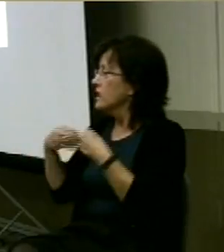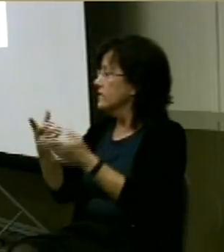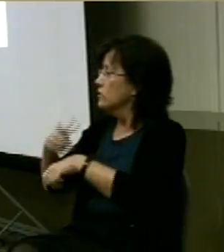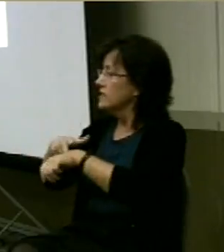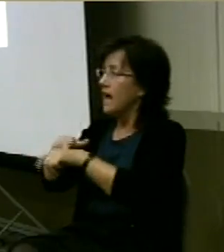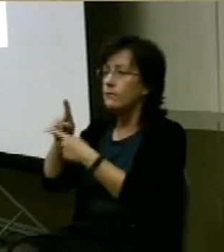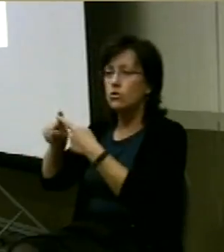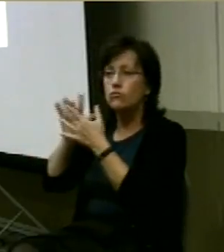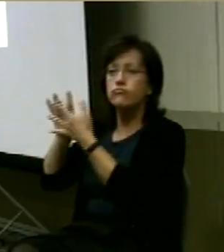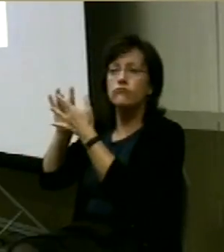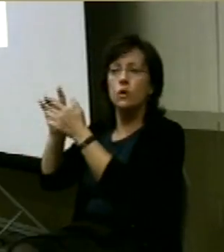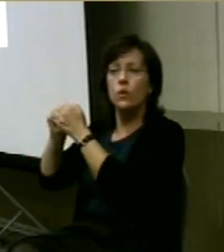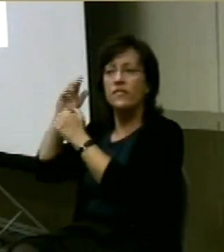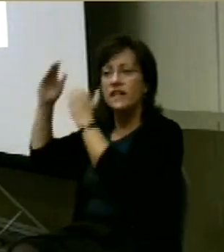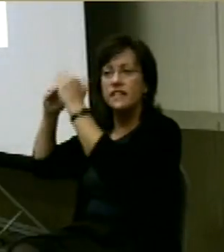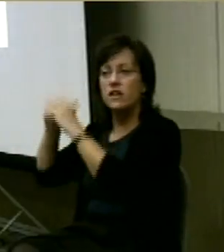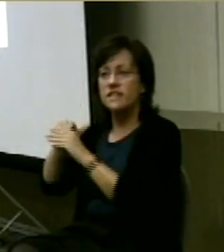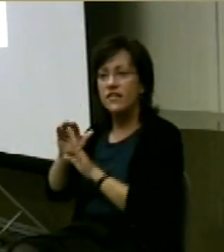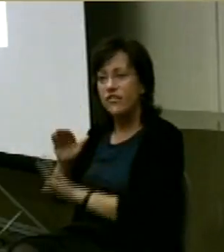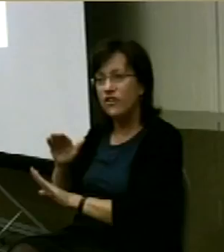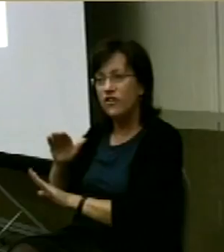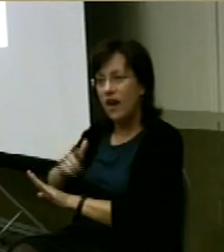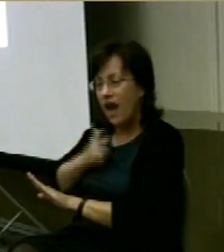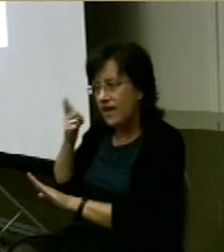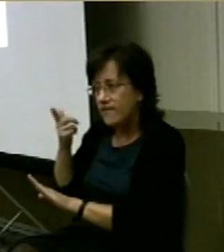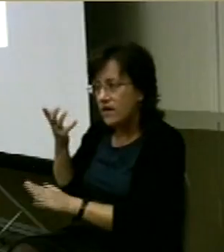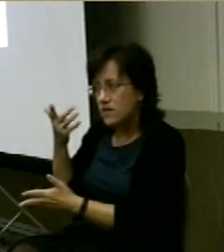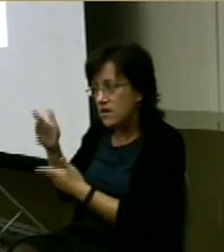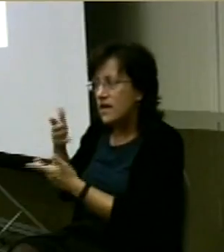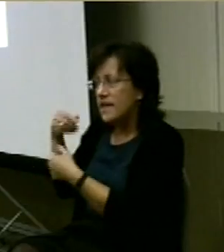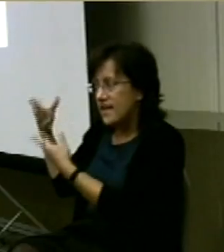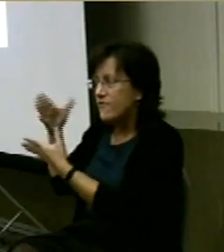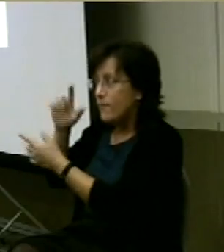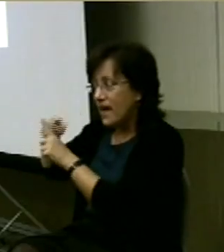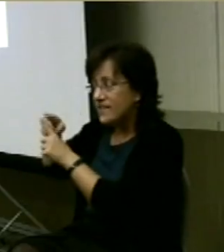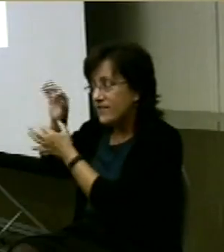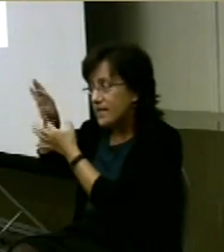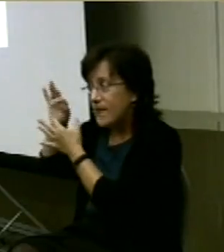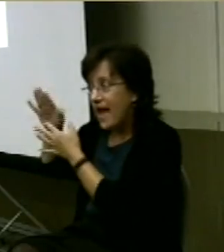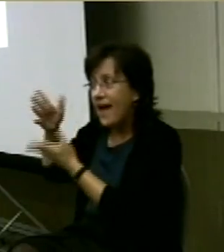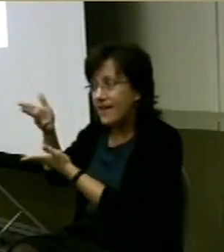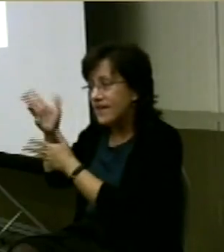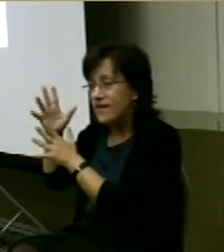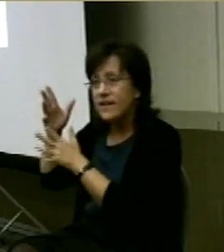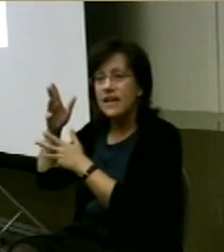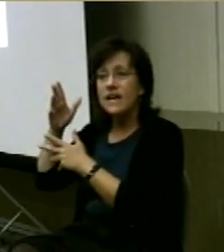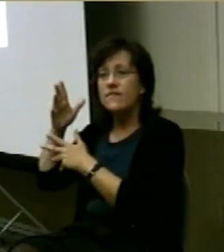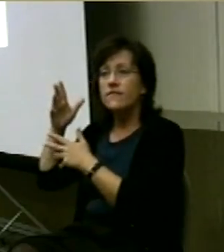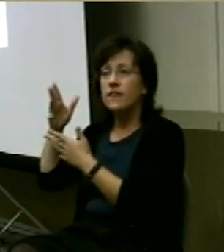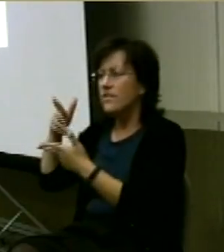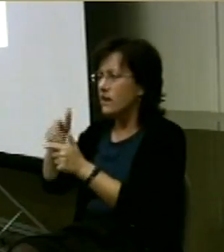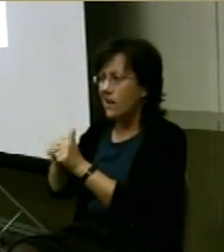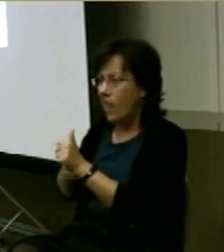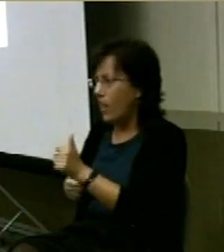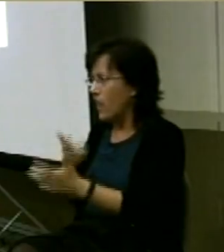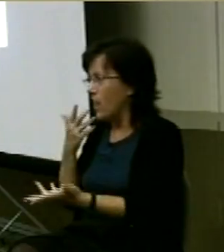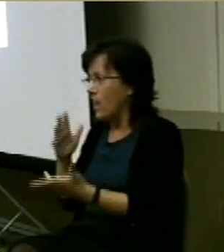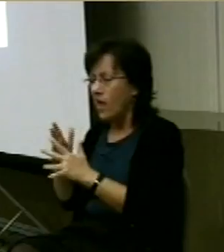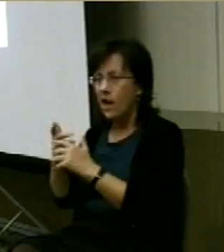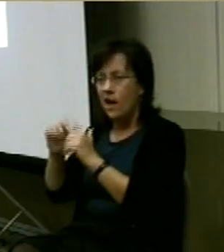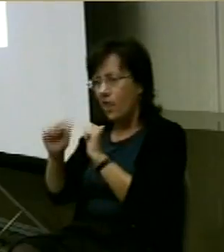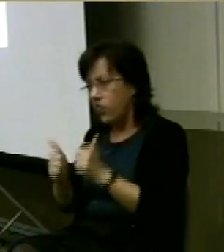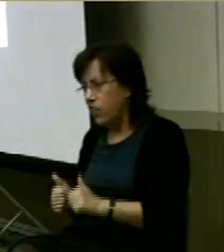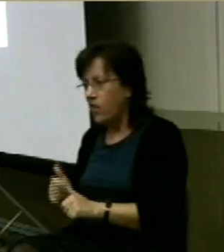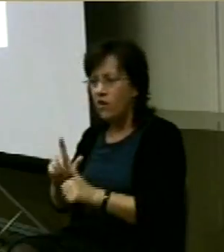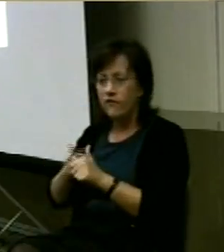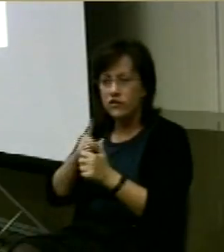their life. It really gives them a chance to get some positive feedback and to help redirect them. If they are kind of falling back in first or second hour,